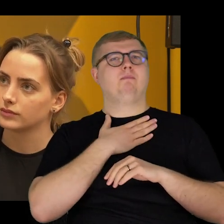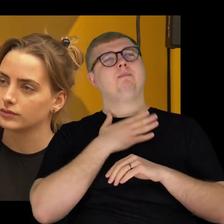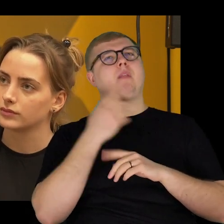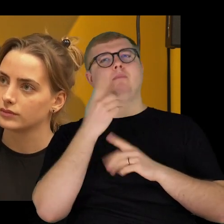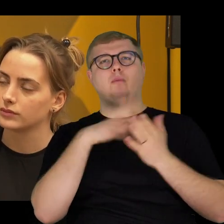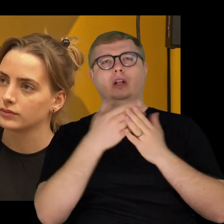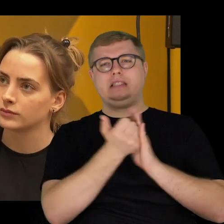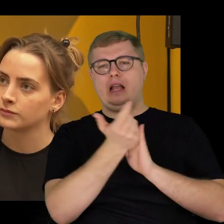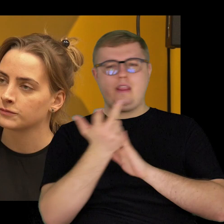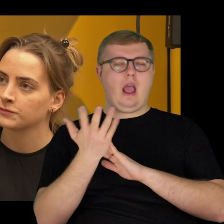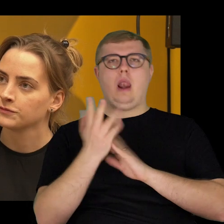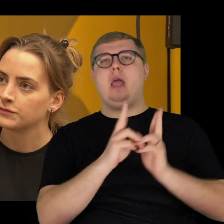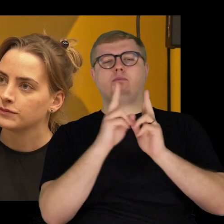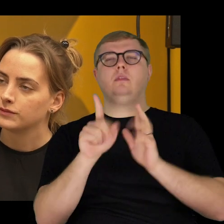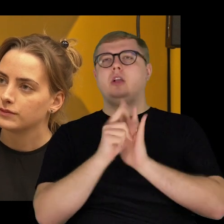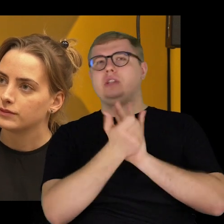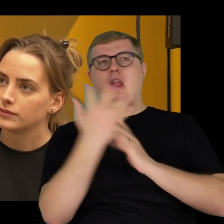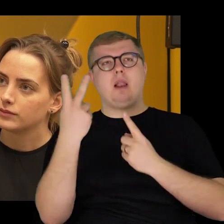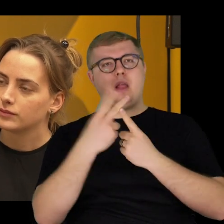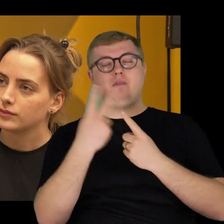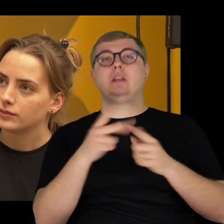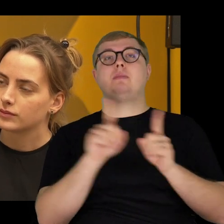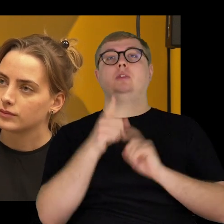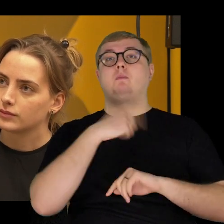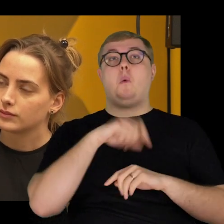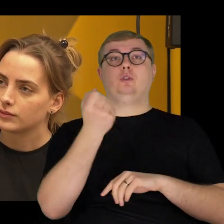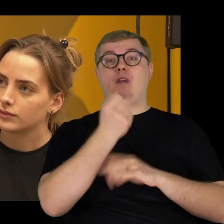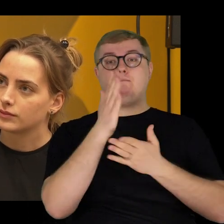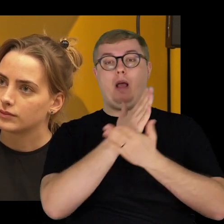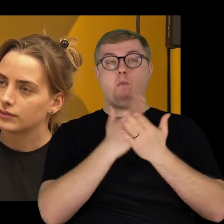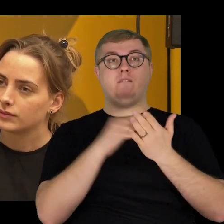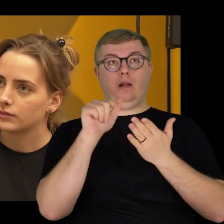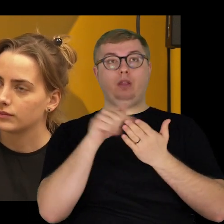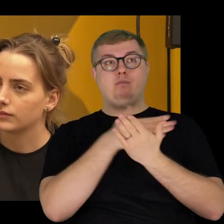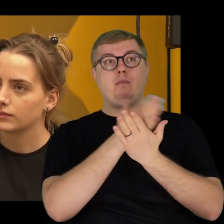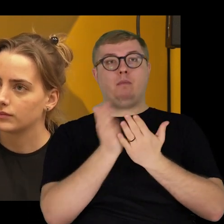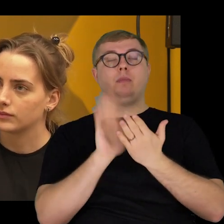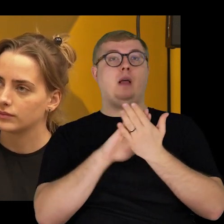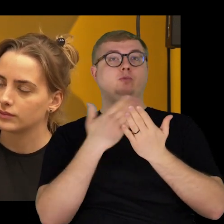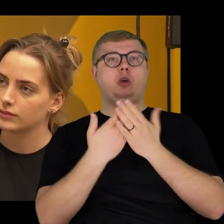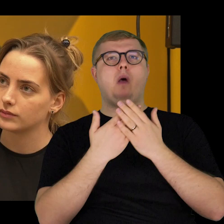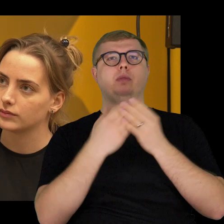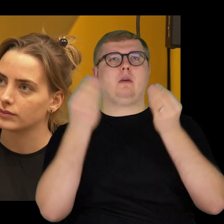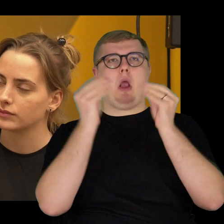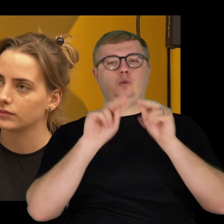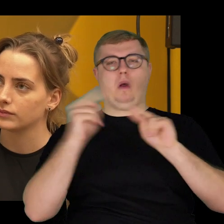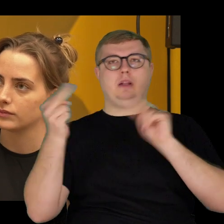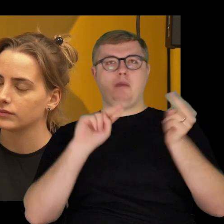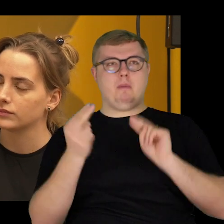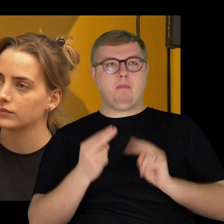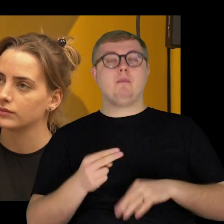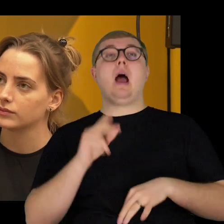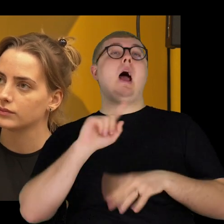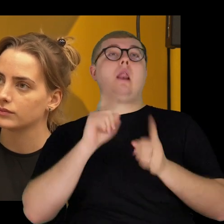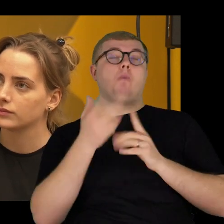series, and we are using hybrid mapping in order to reconstruct, for example, or just to